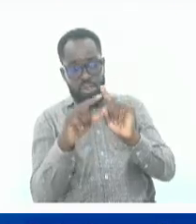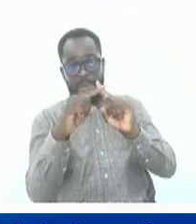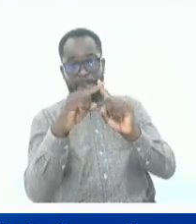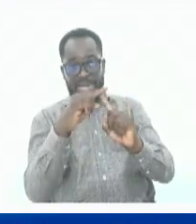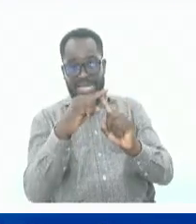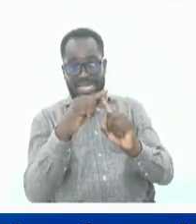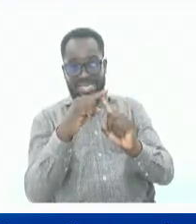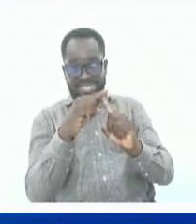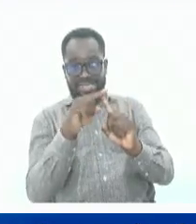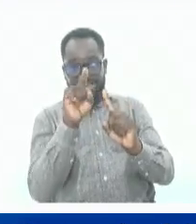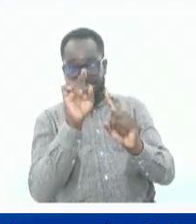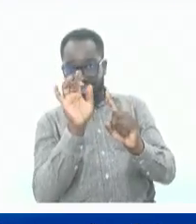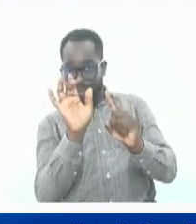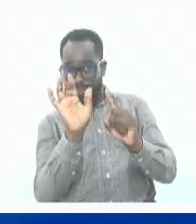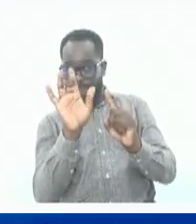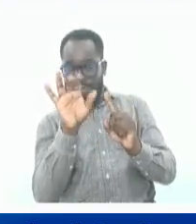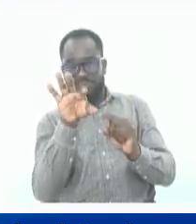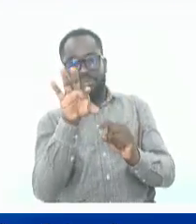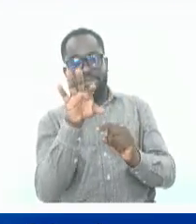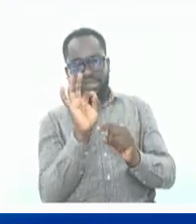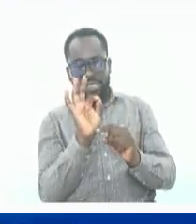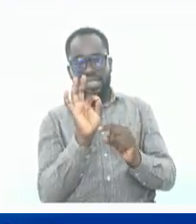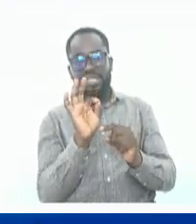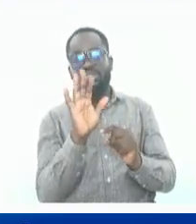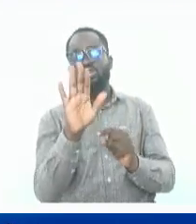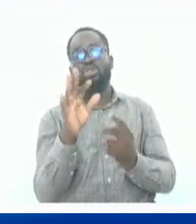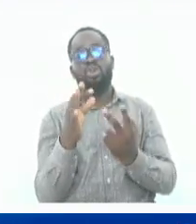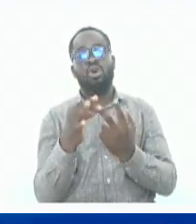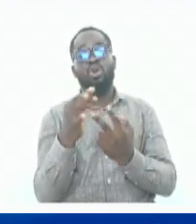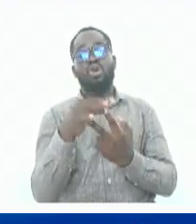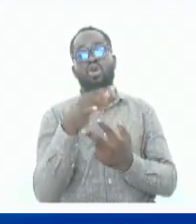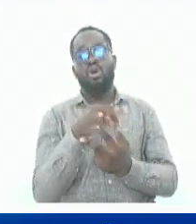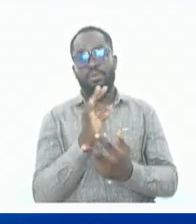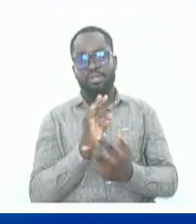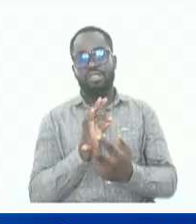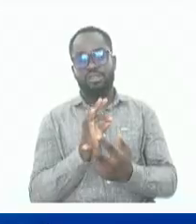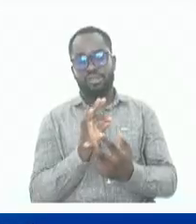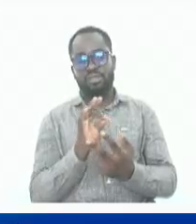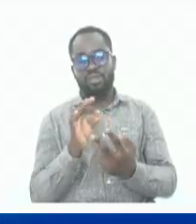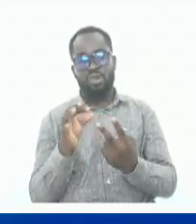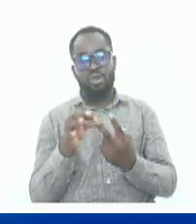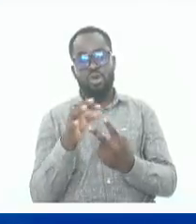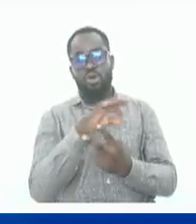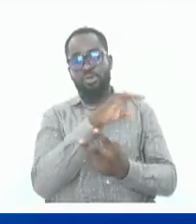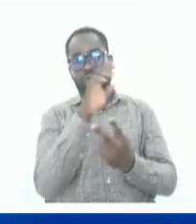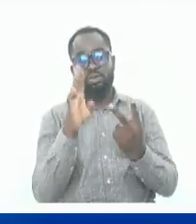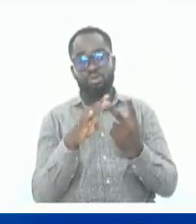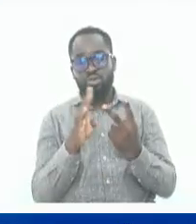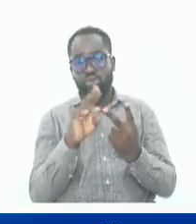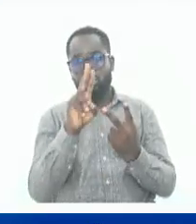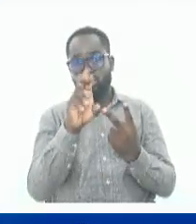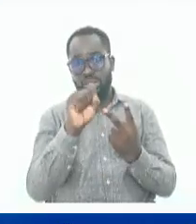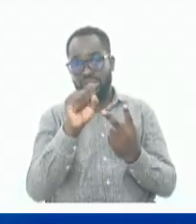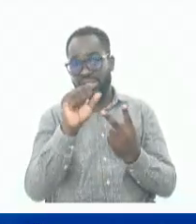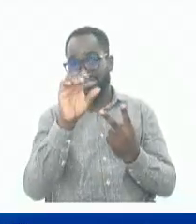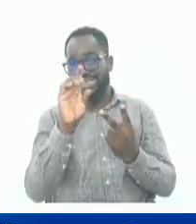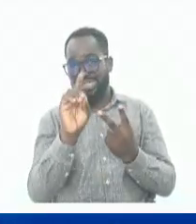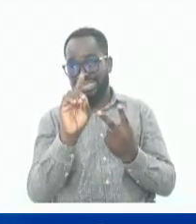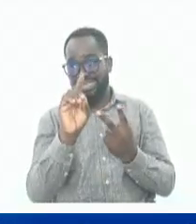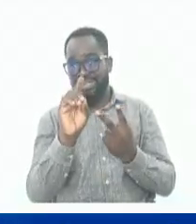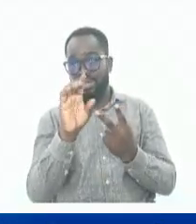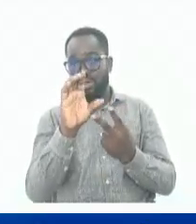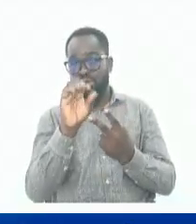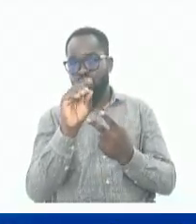sign, then select your voting option. For option two, which is the USSD